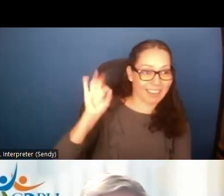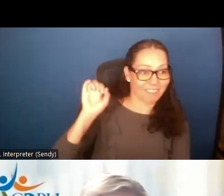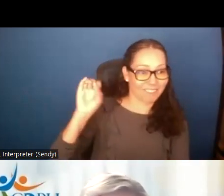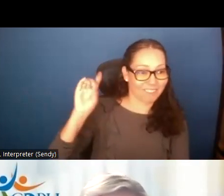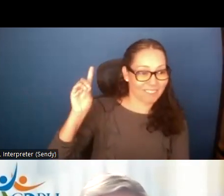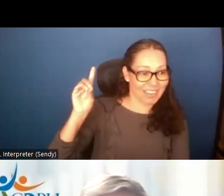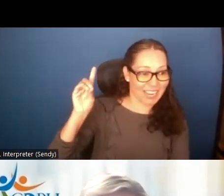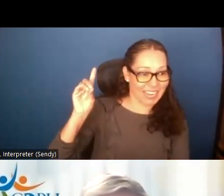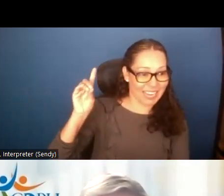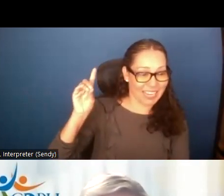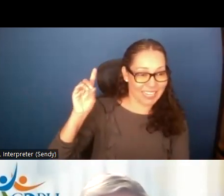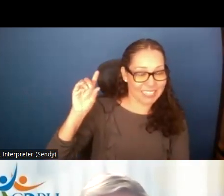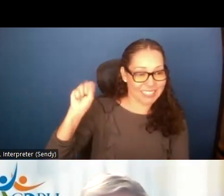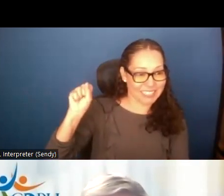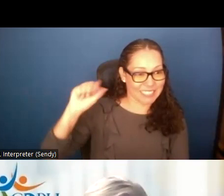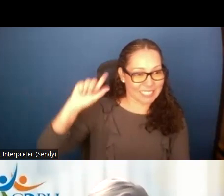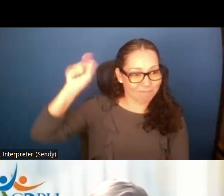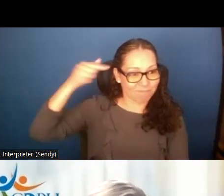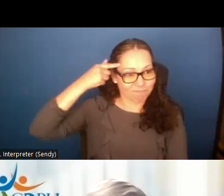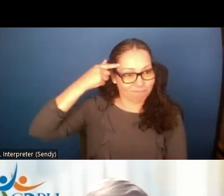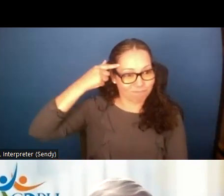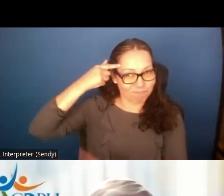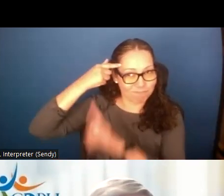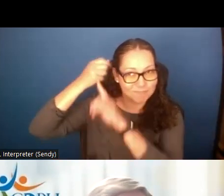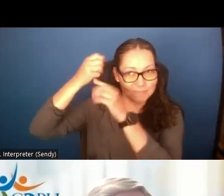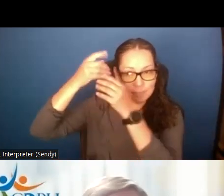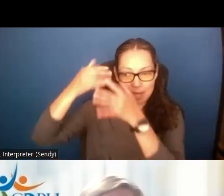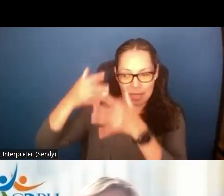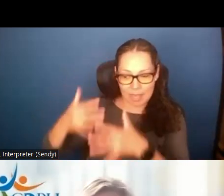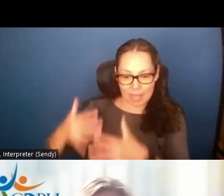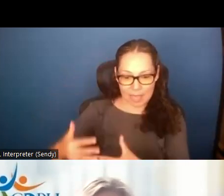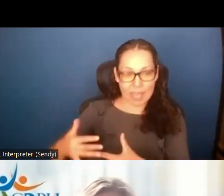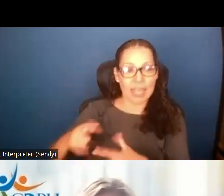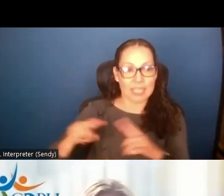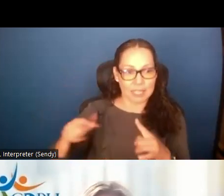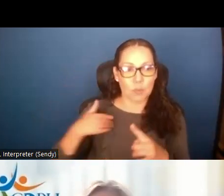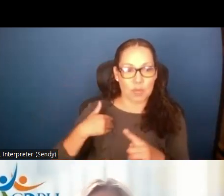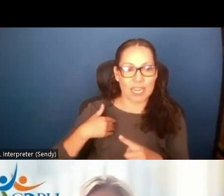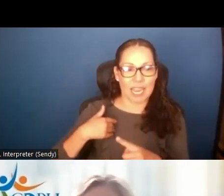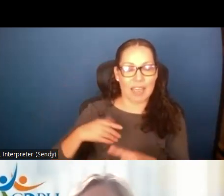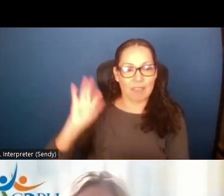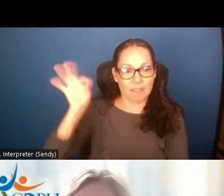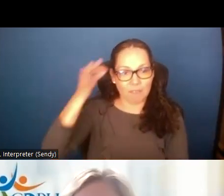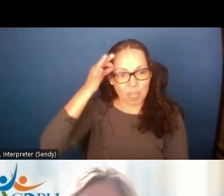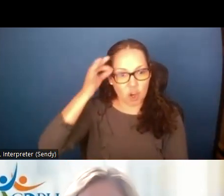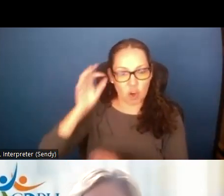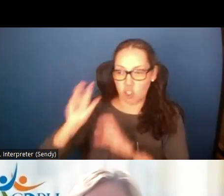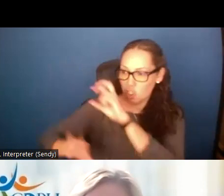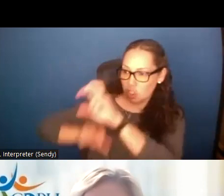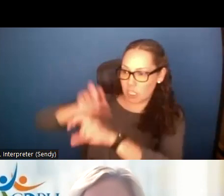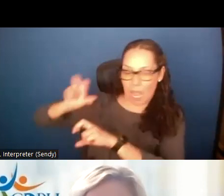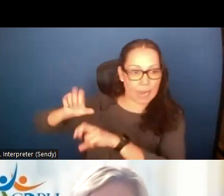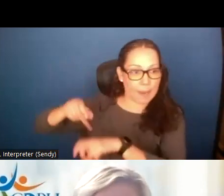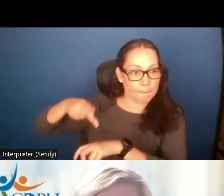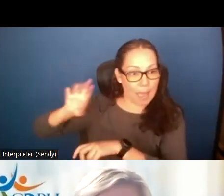that are supplying. And I think that was kind of an issue too, because there was a federal stockpile, then we had some state